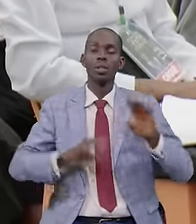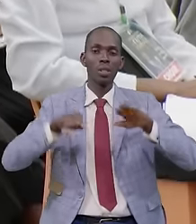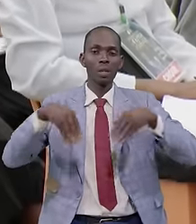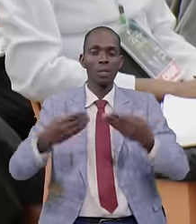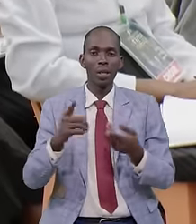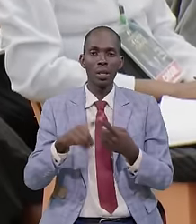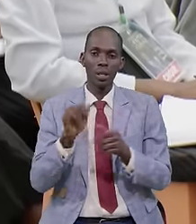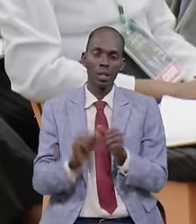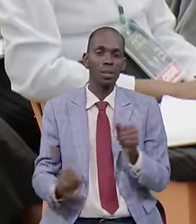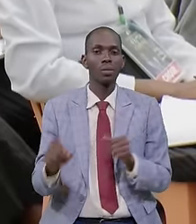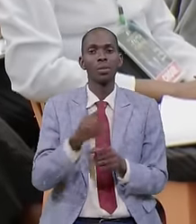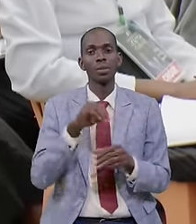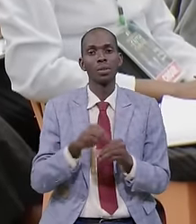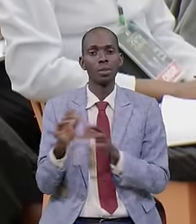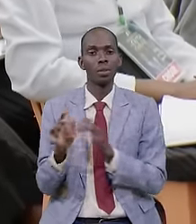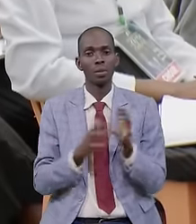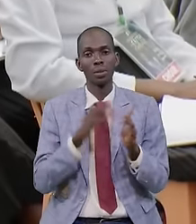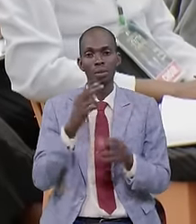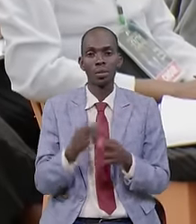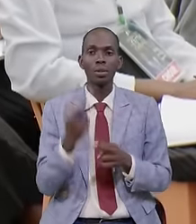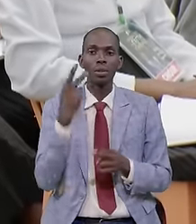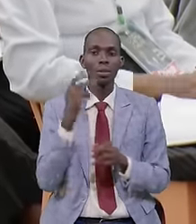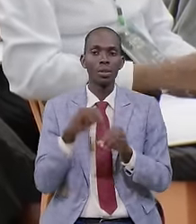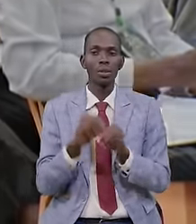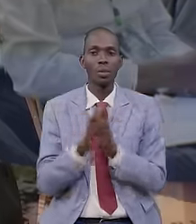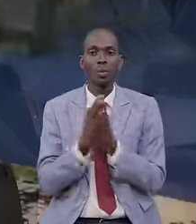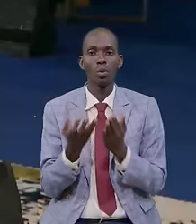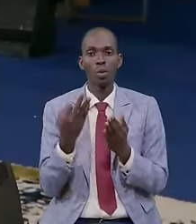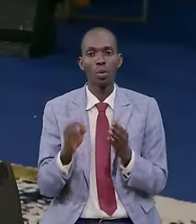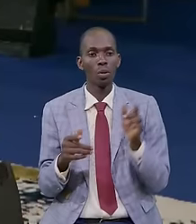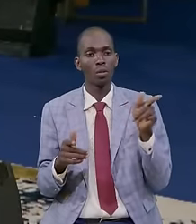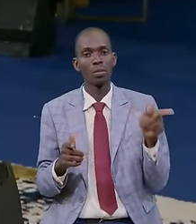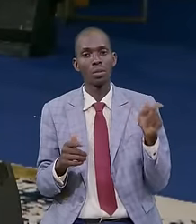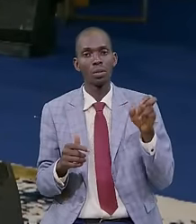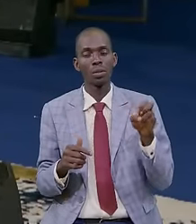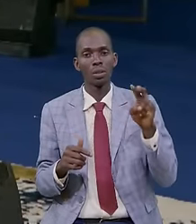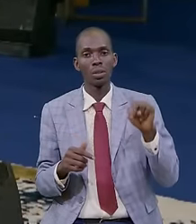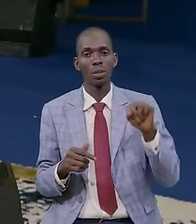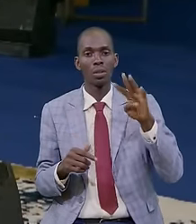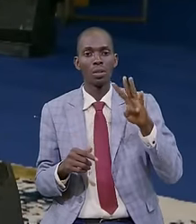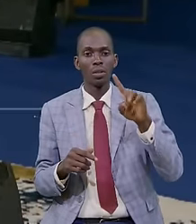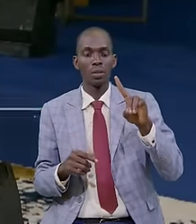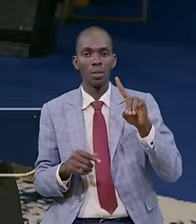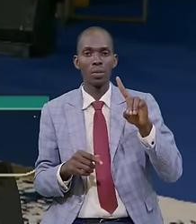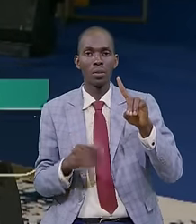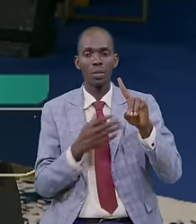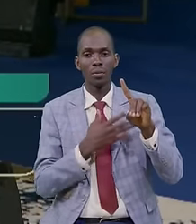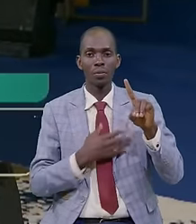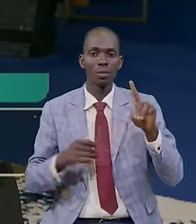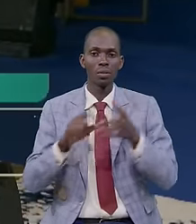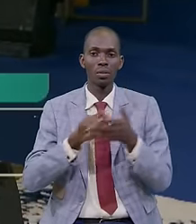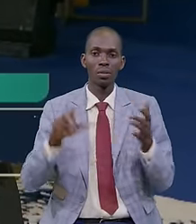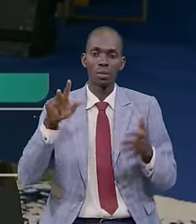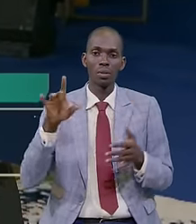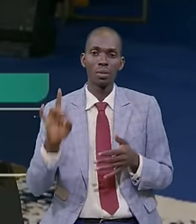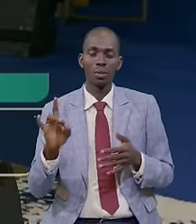everyone. Look at Genesis chapter 41, verse 38.